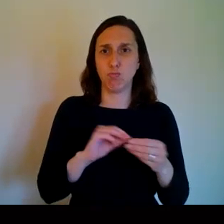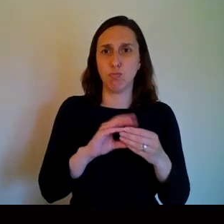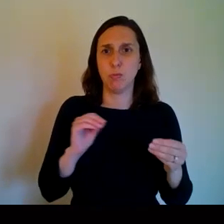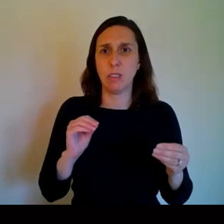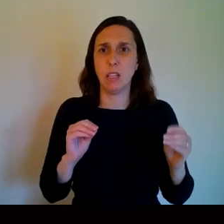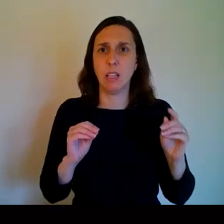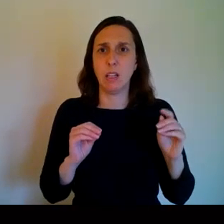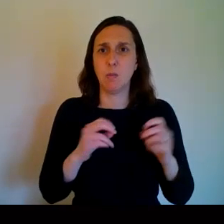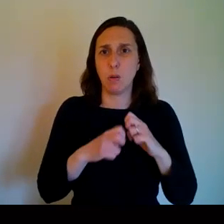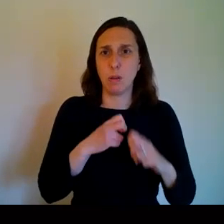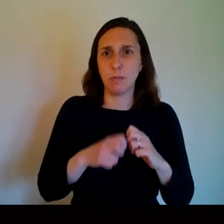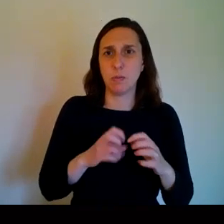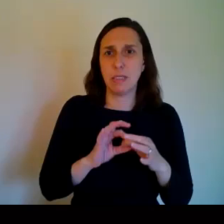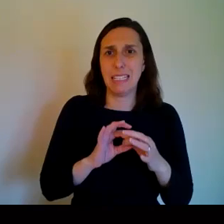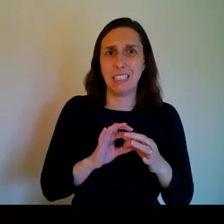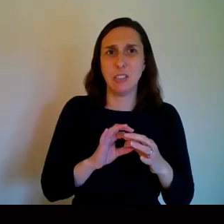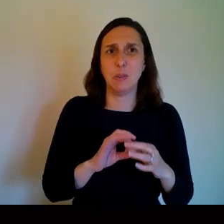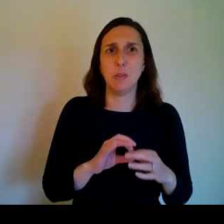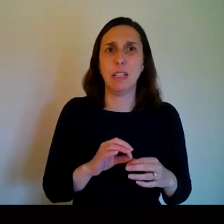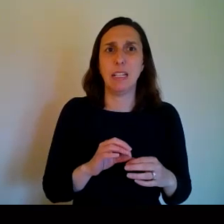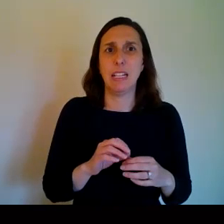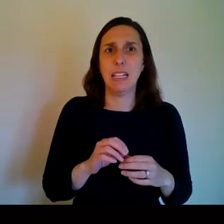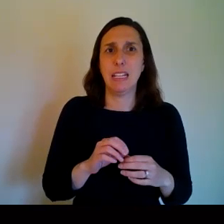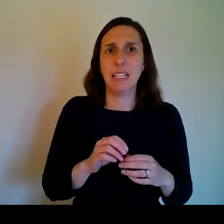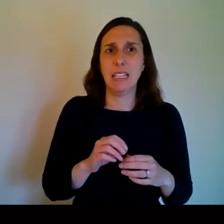There's a line coming up here. Why is it doing that line?